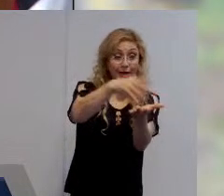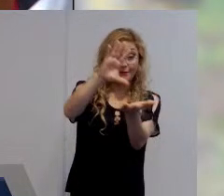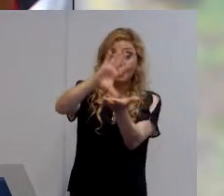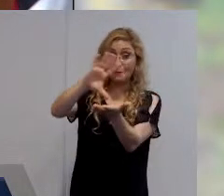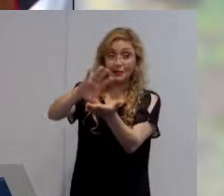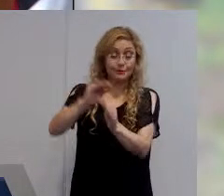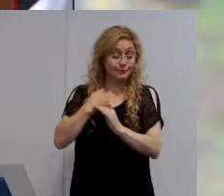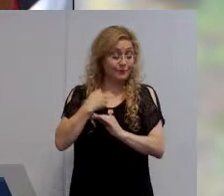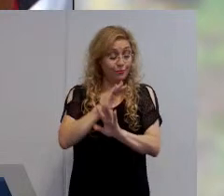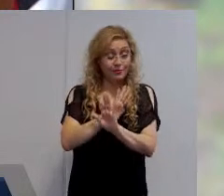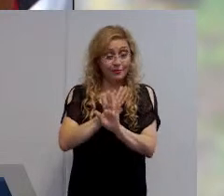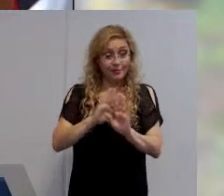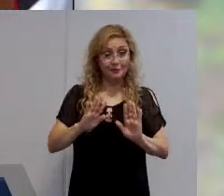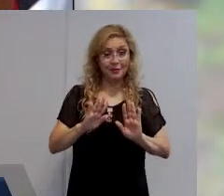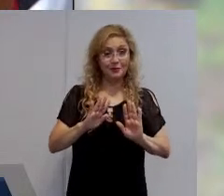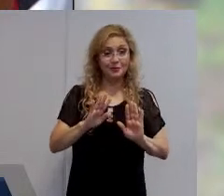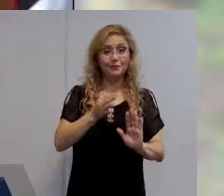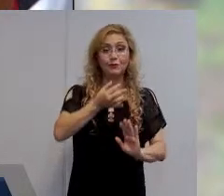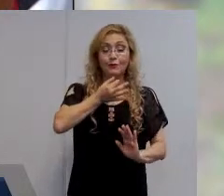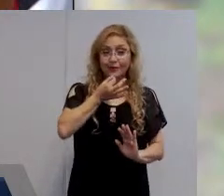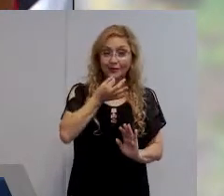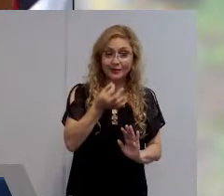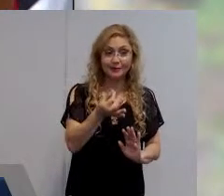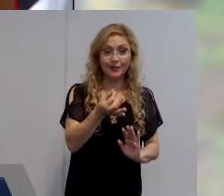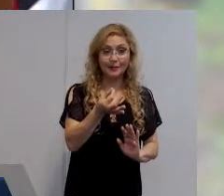when we grow our own food,